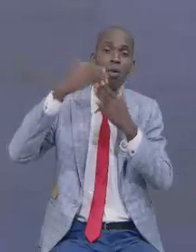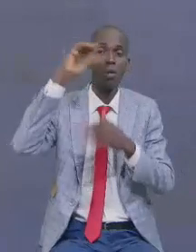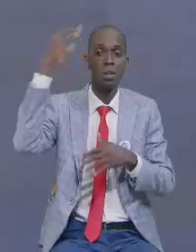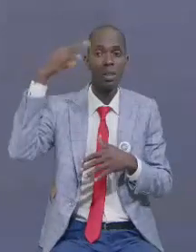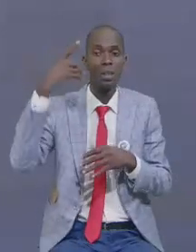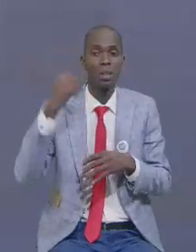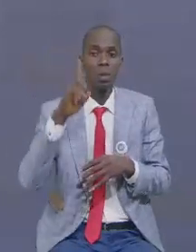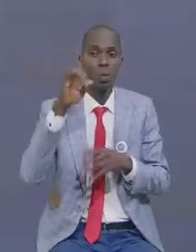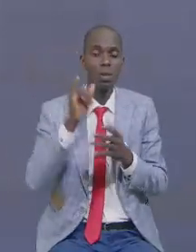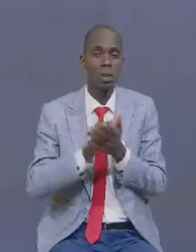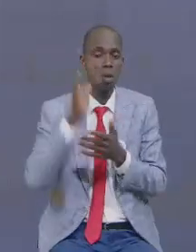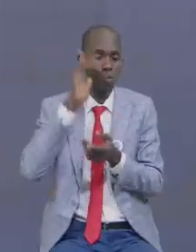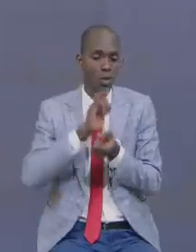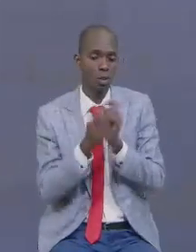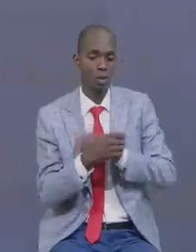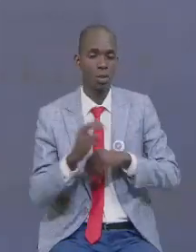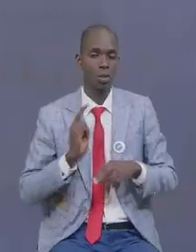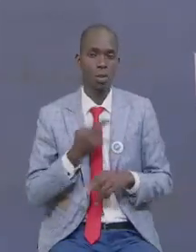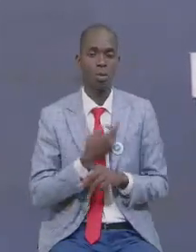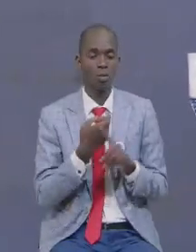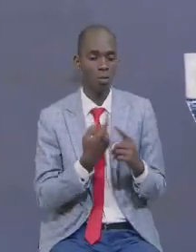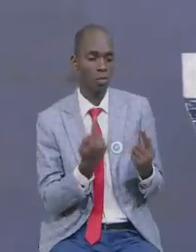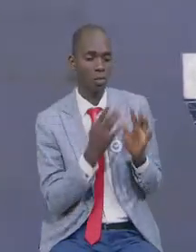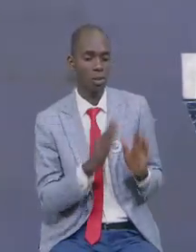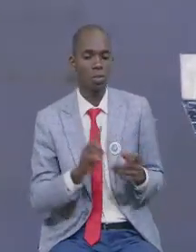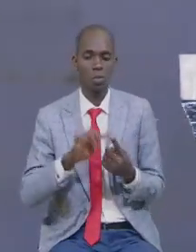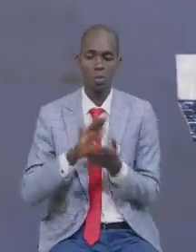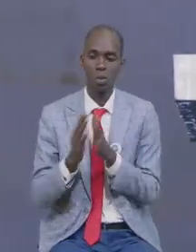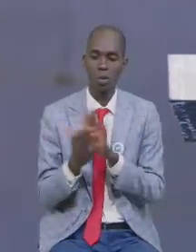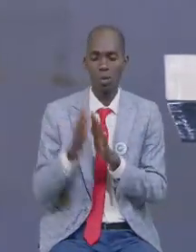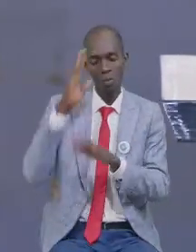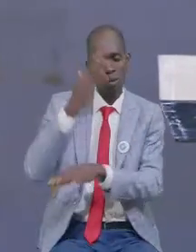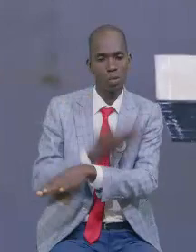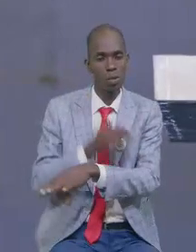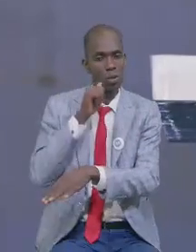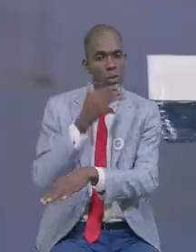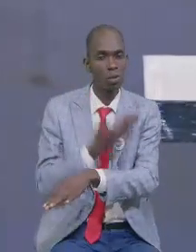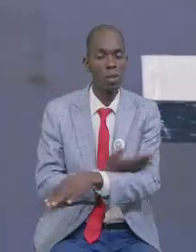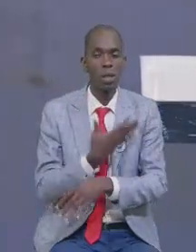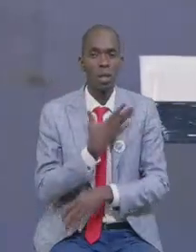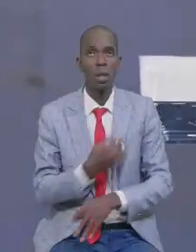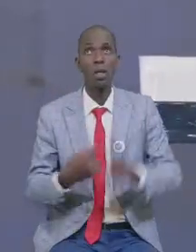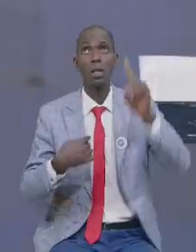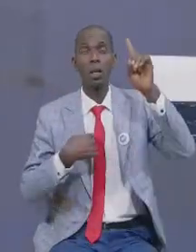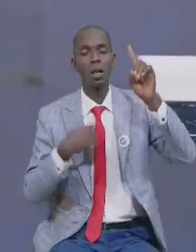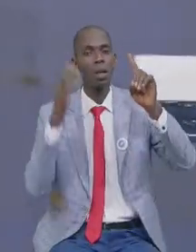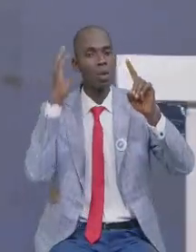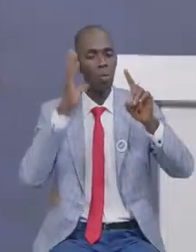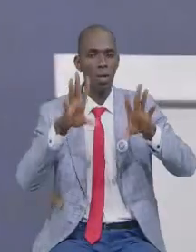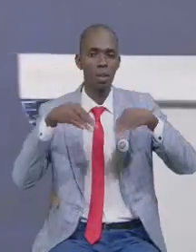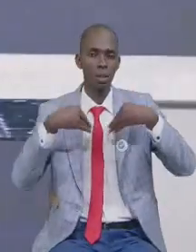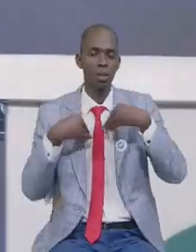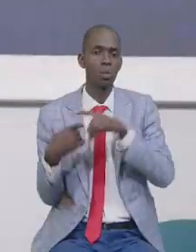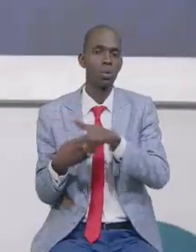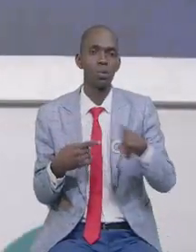transform us from a sinner to a son, to a daughter, and I will receive you. And then in